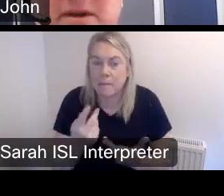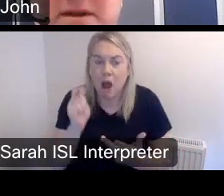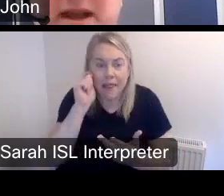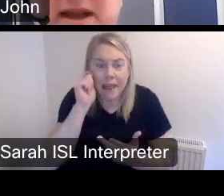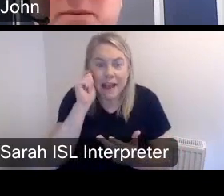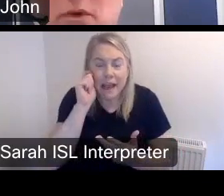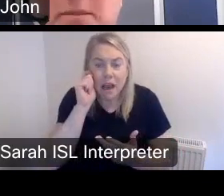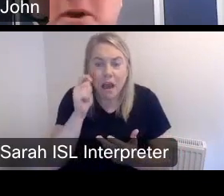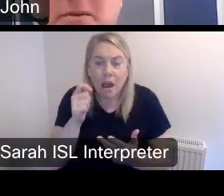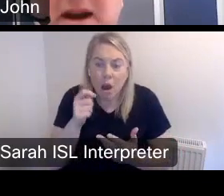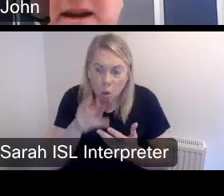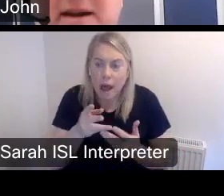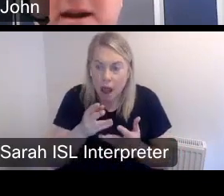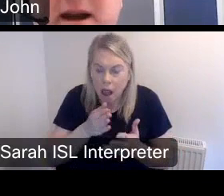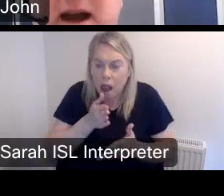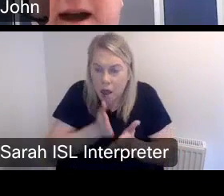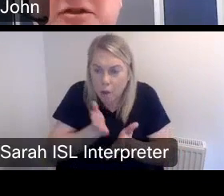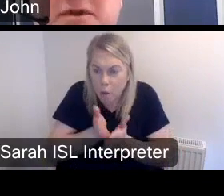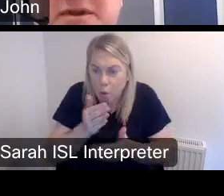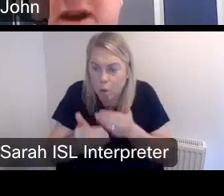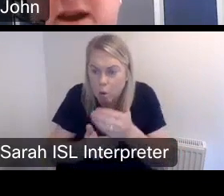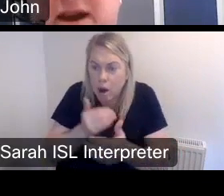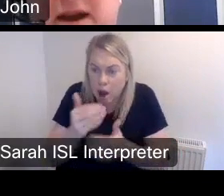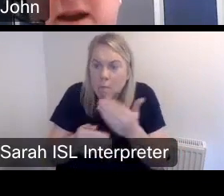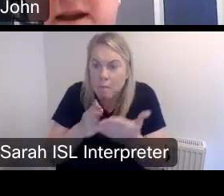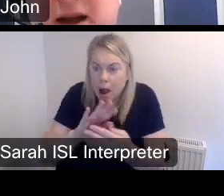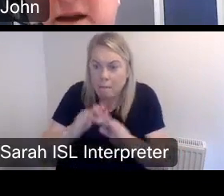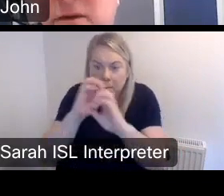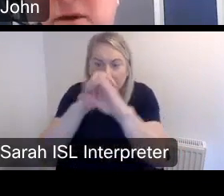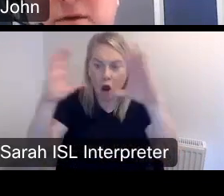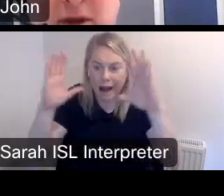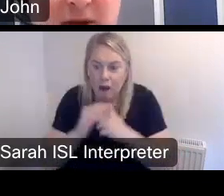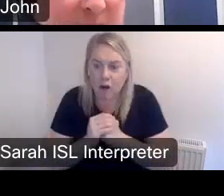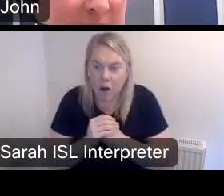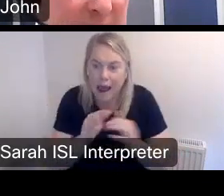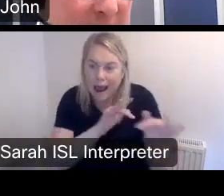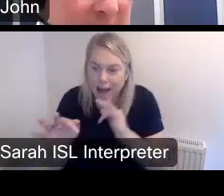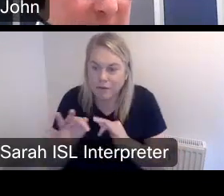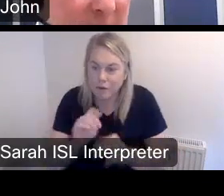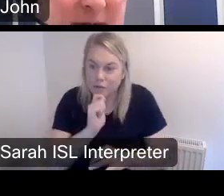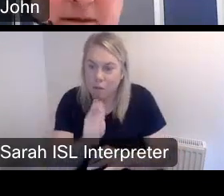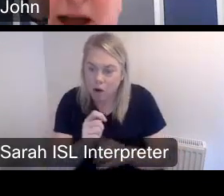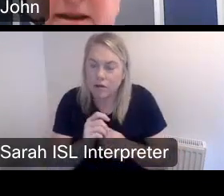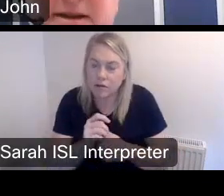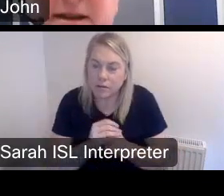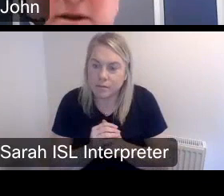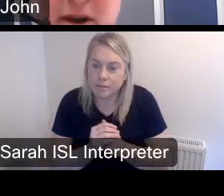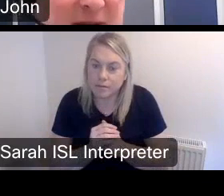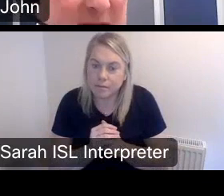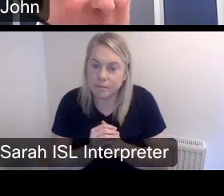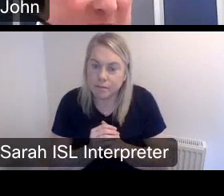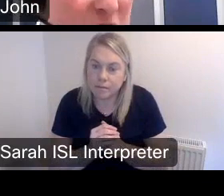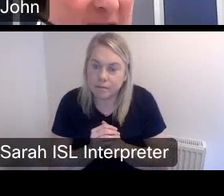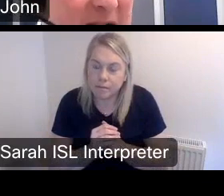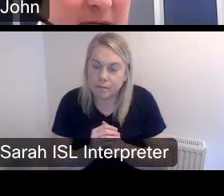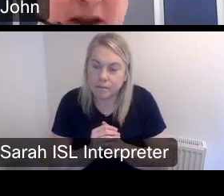because things will only become clear afterwards. And again, I think that the act says, you know, that it needs